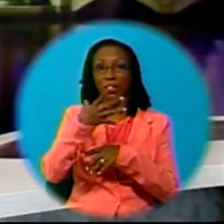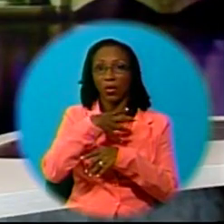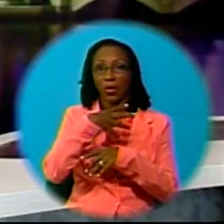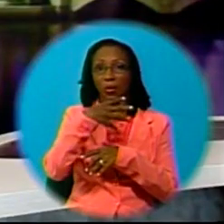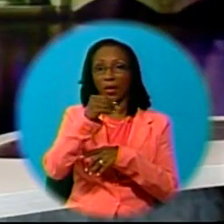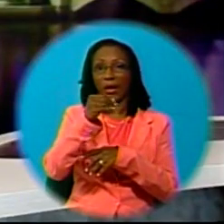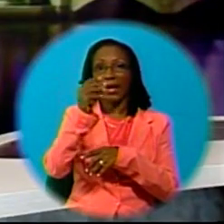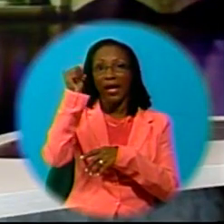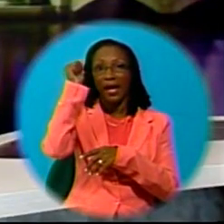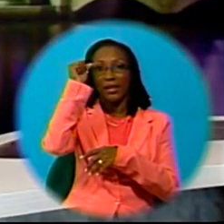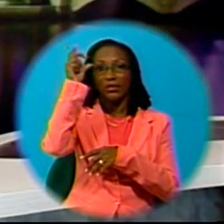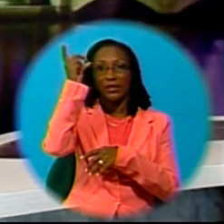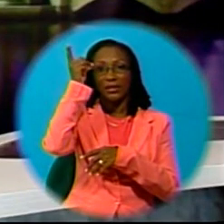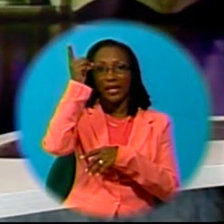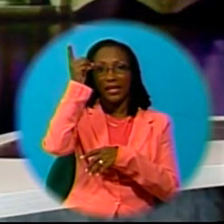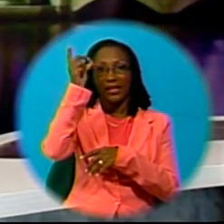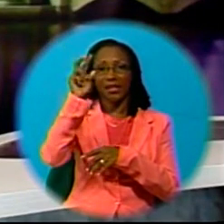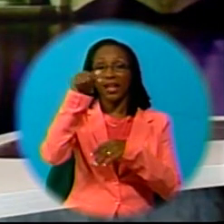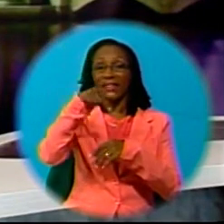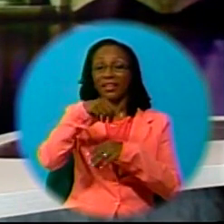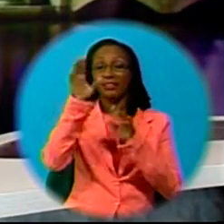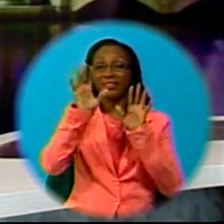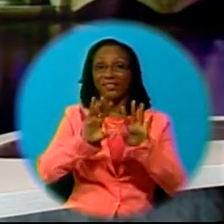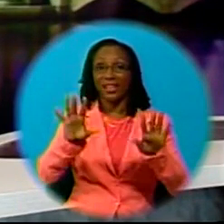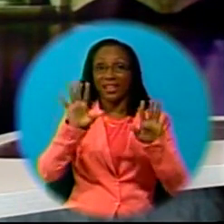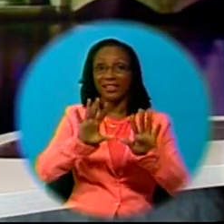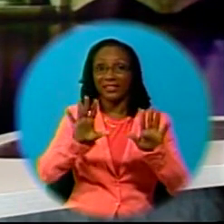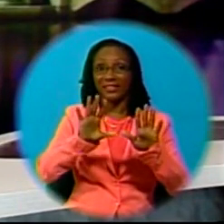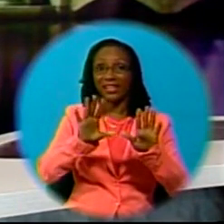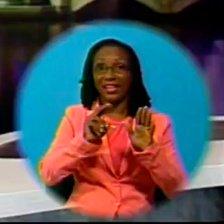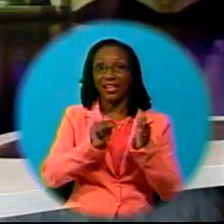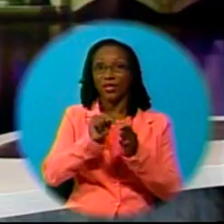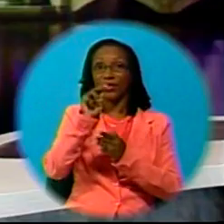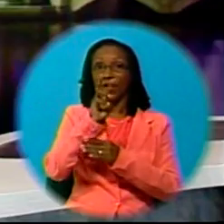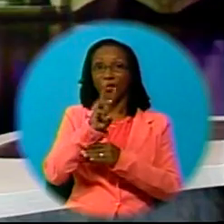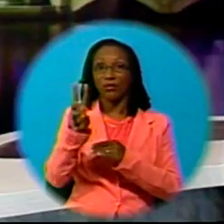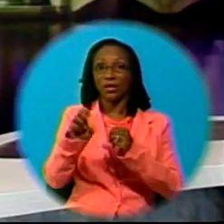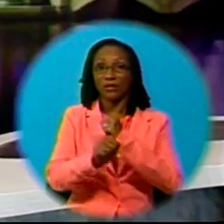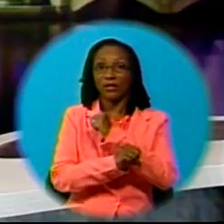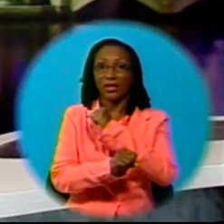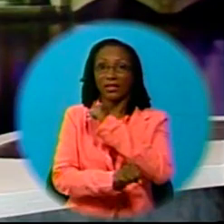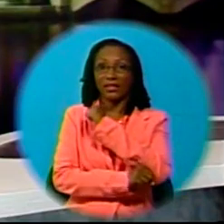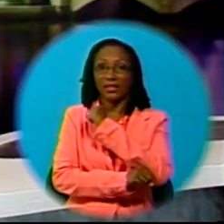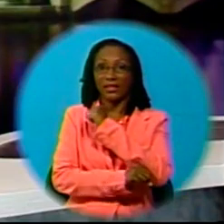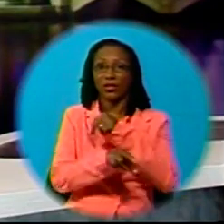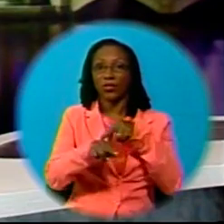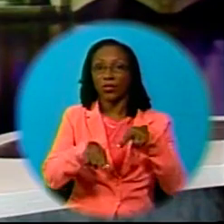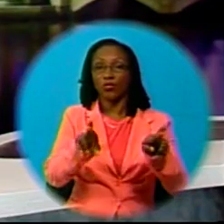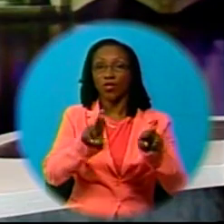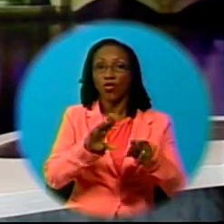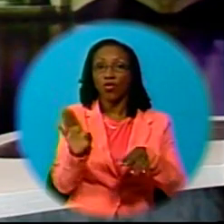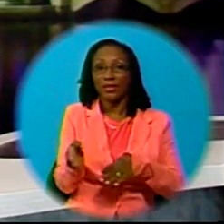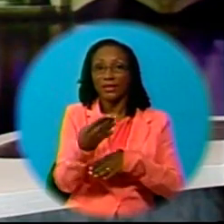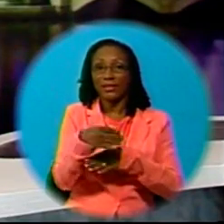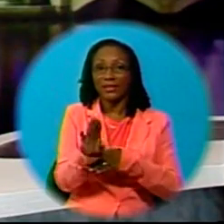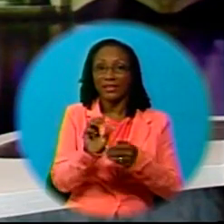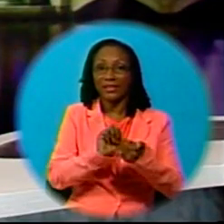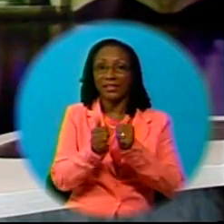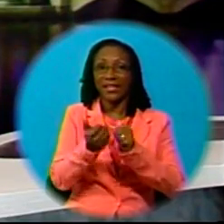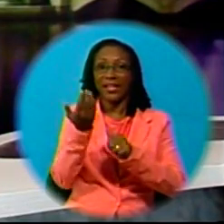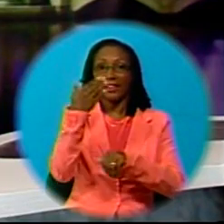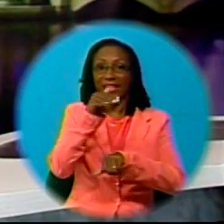This Sunday, the two will clash in the finals of the Northwest Foundation Monarchs of the Courts Road Tennis Tournament. Last night saw